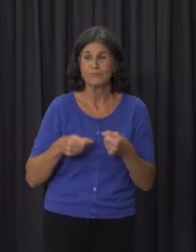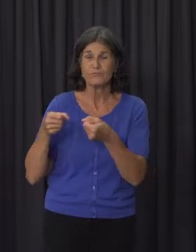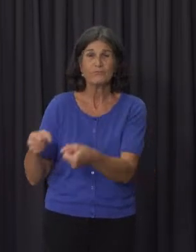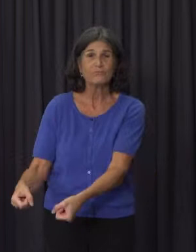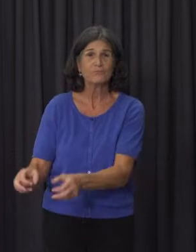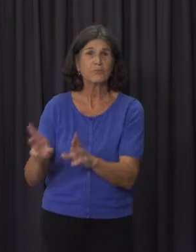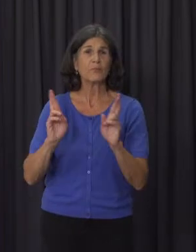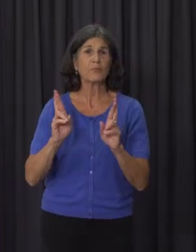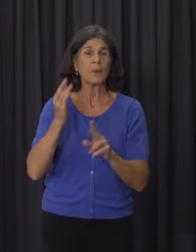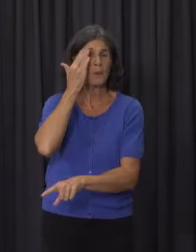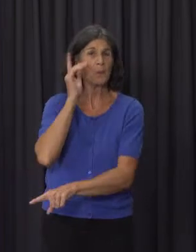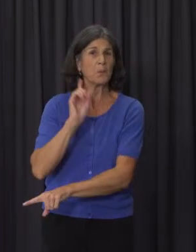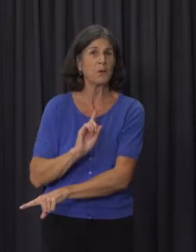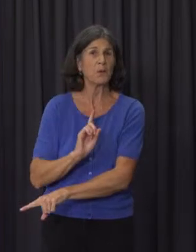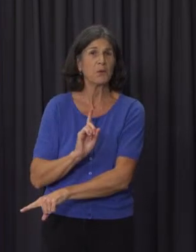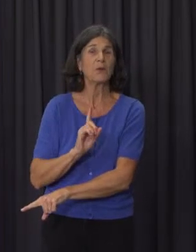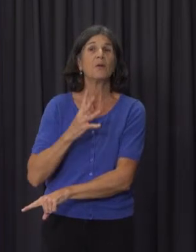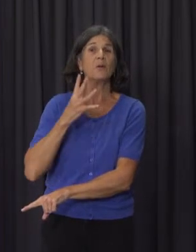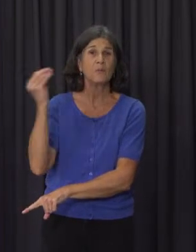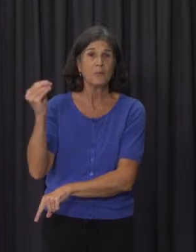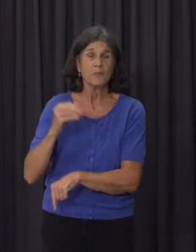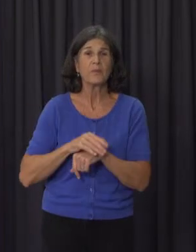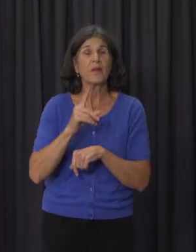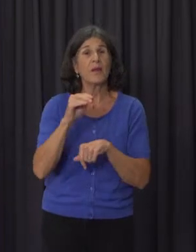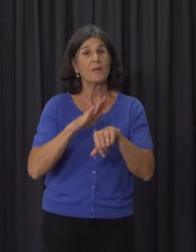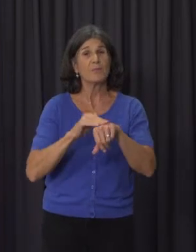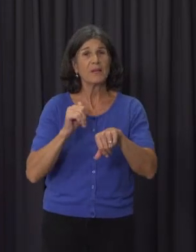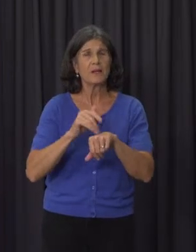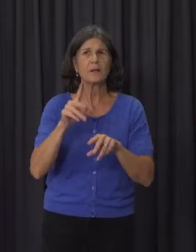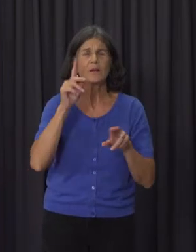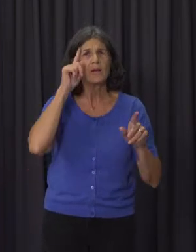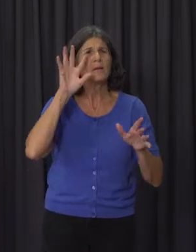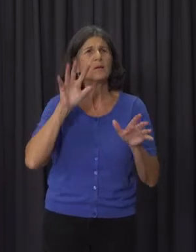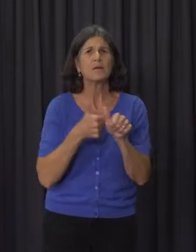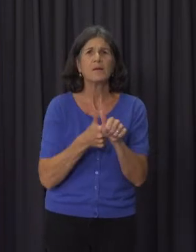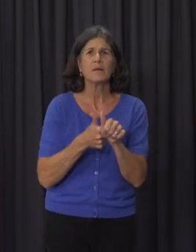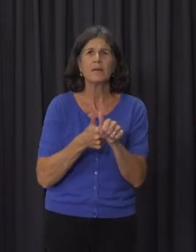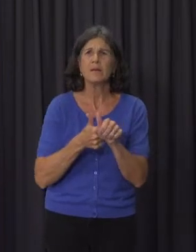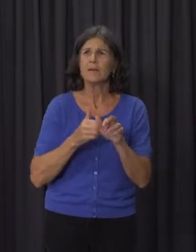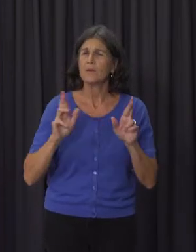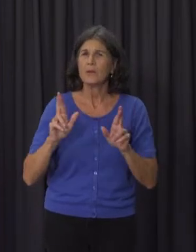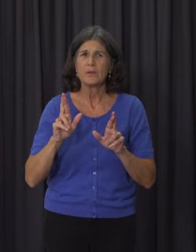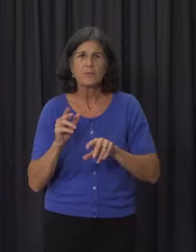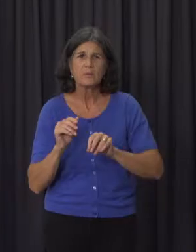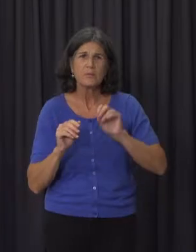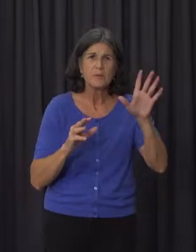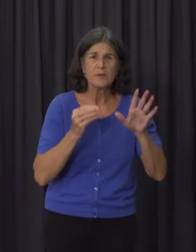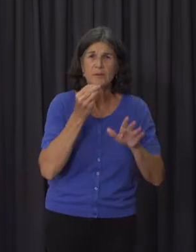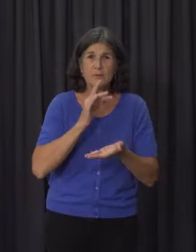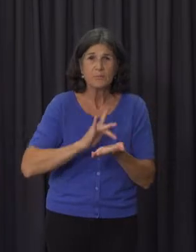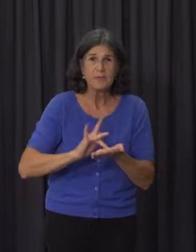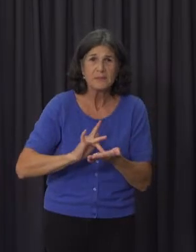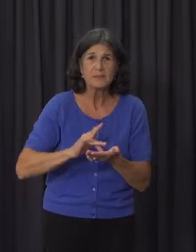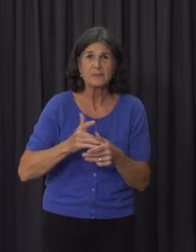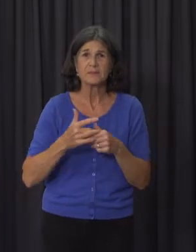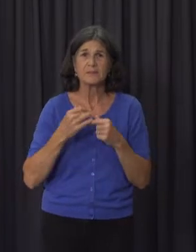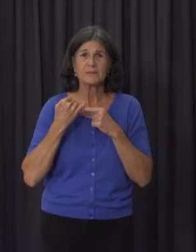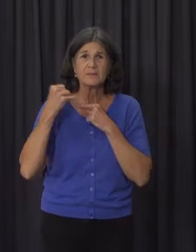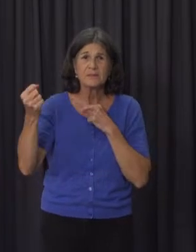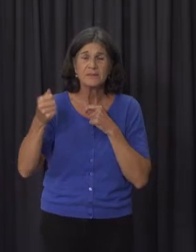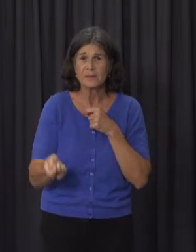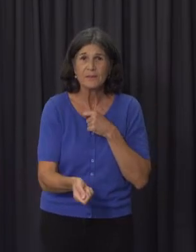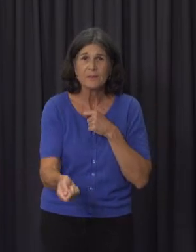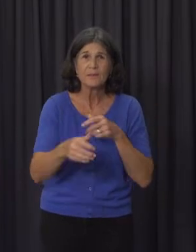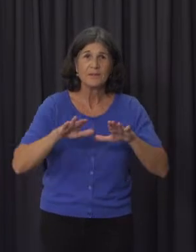you'll go, and what you'll bring, including items such as their food, medication, leashes, and carriers. You can find more tips and